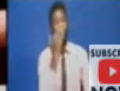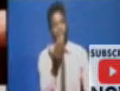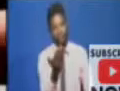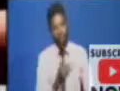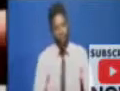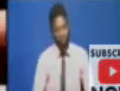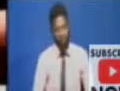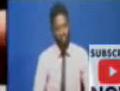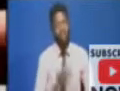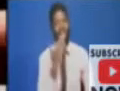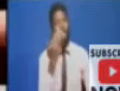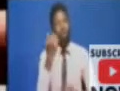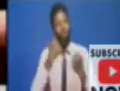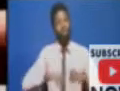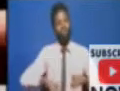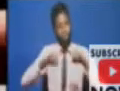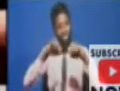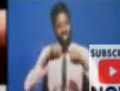Chairman.